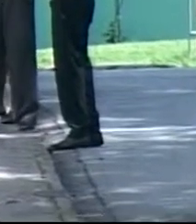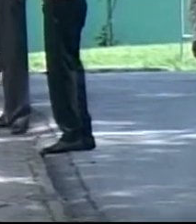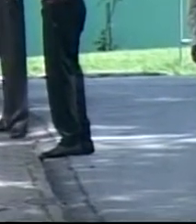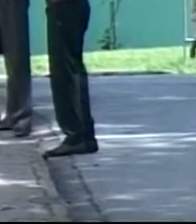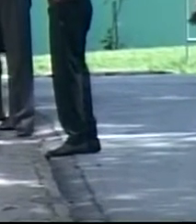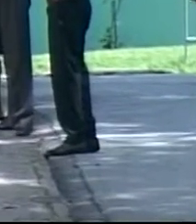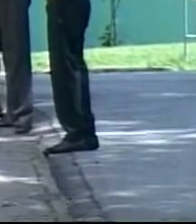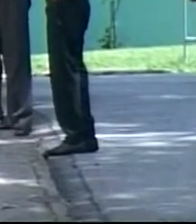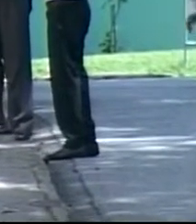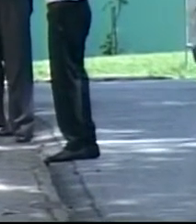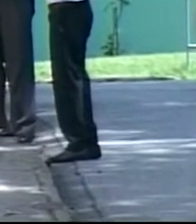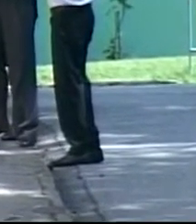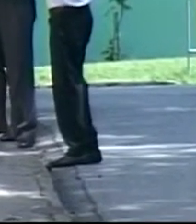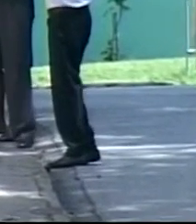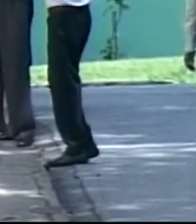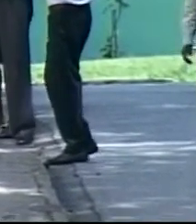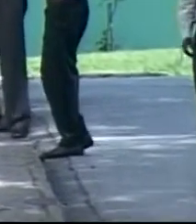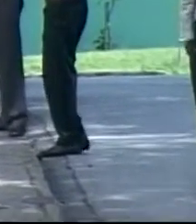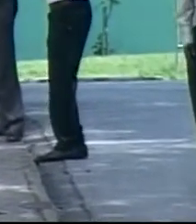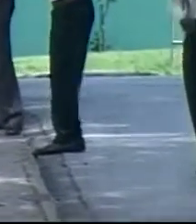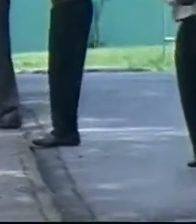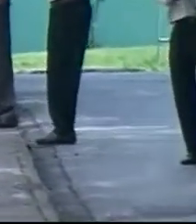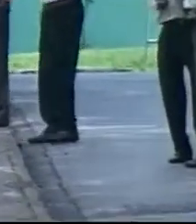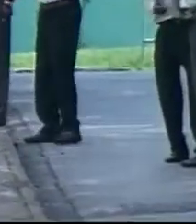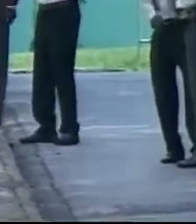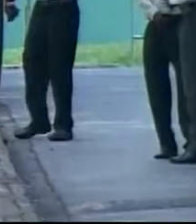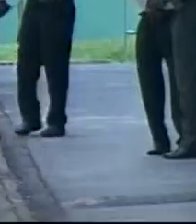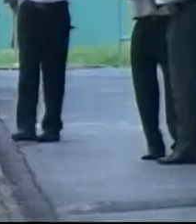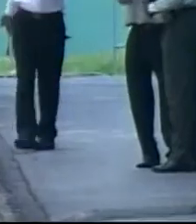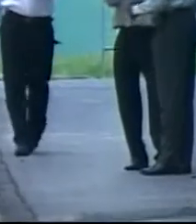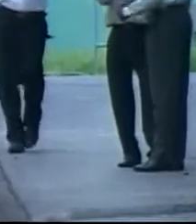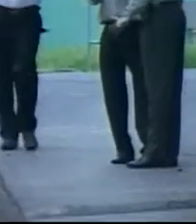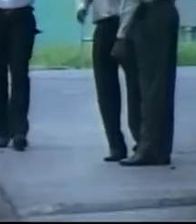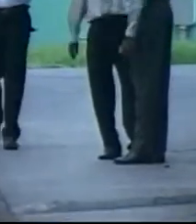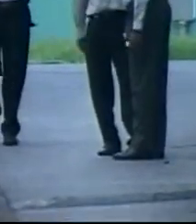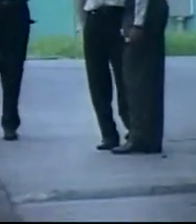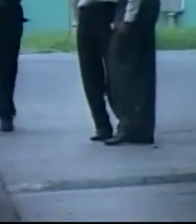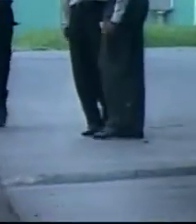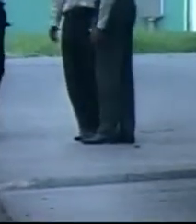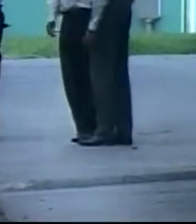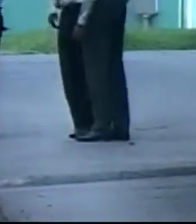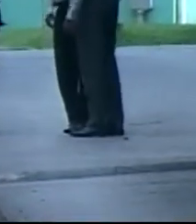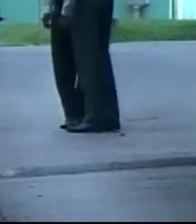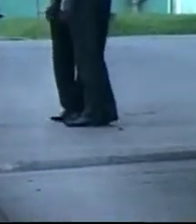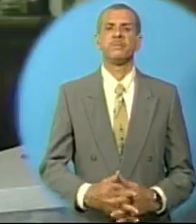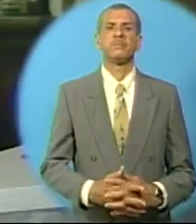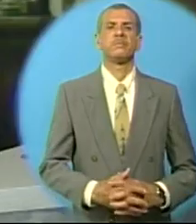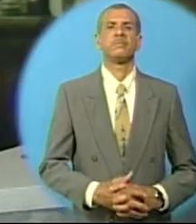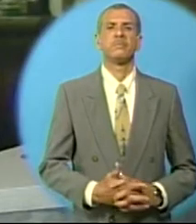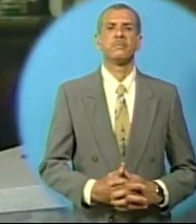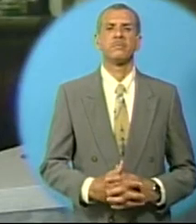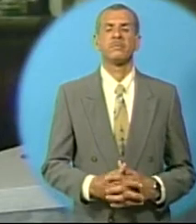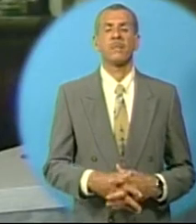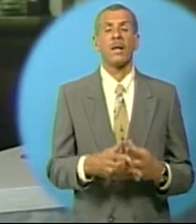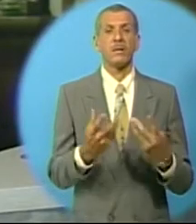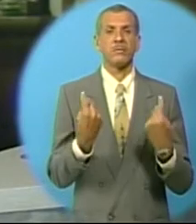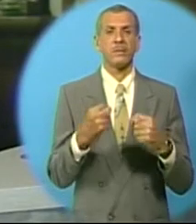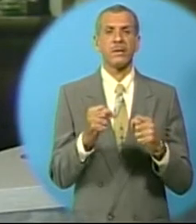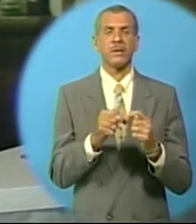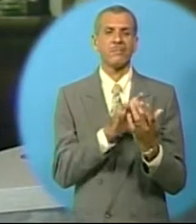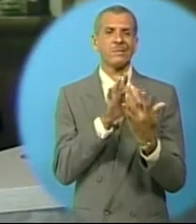management and find solutions to prevent the situation from deteriorating to that level. Ron Brathwaite, CBC News. Efforts to